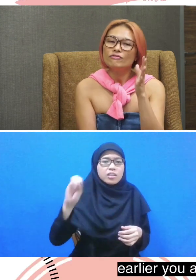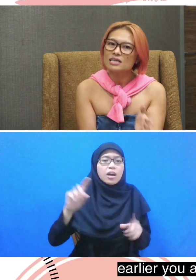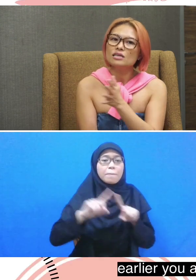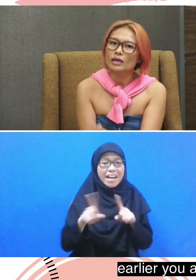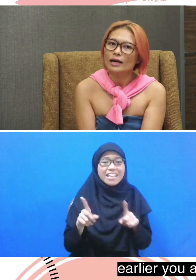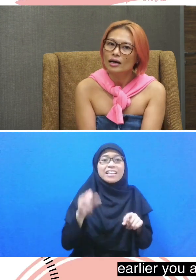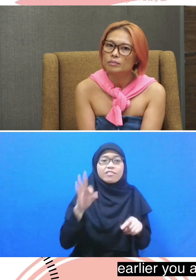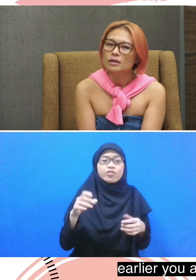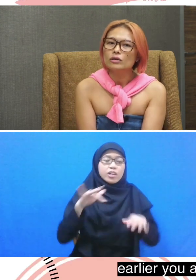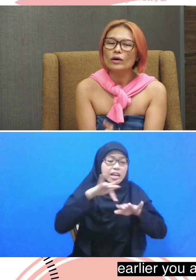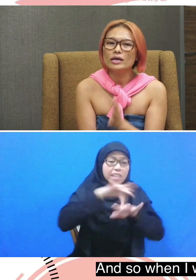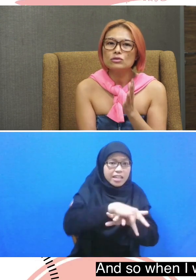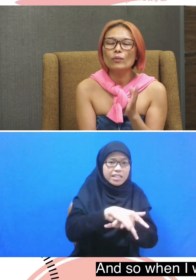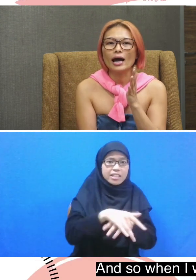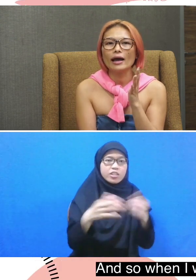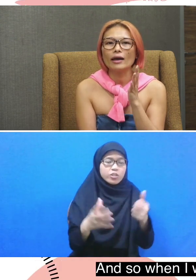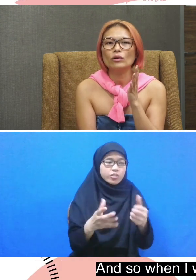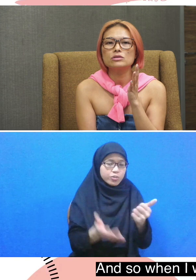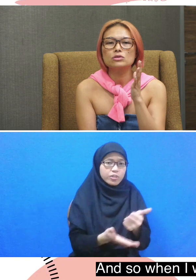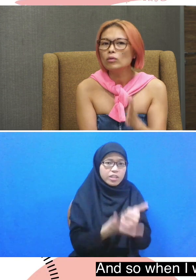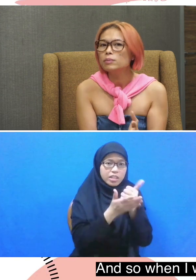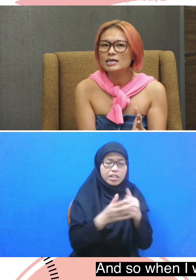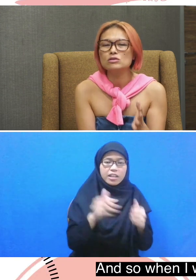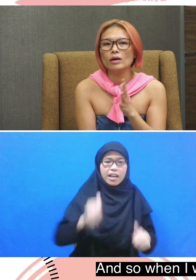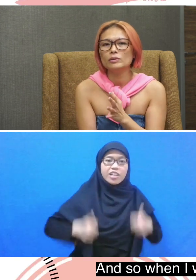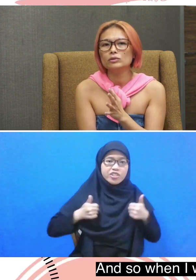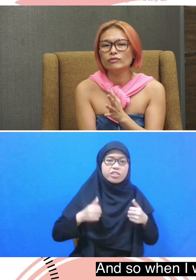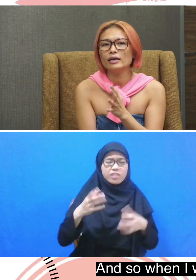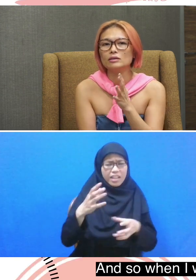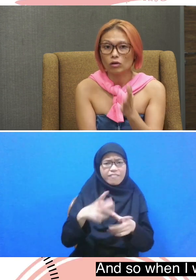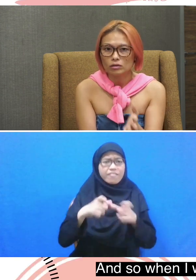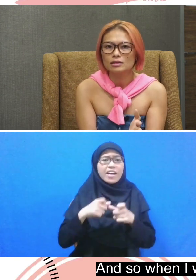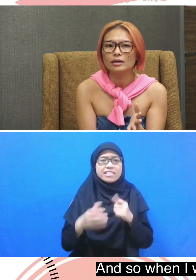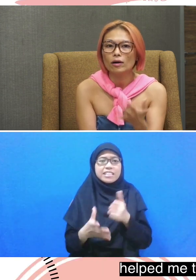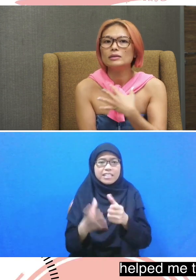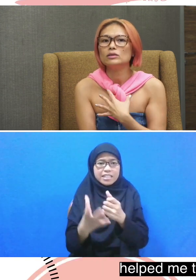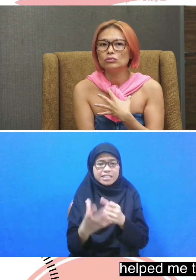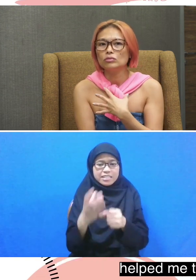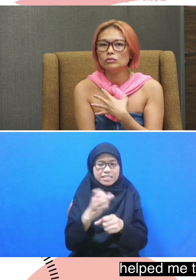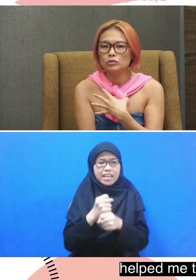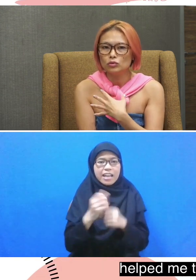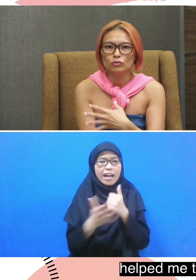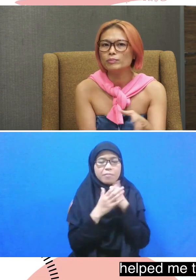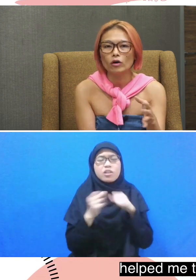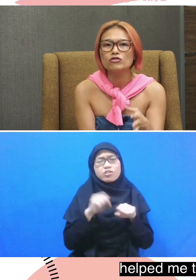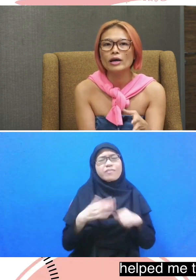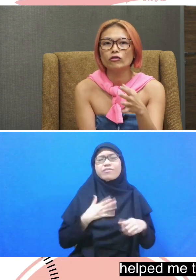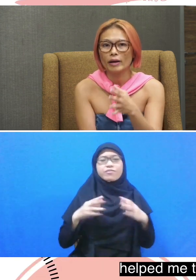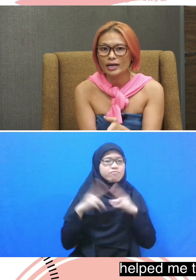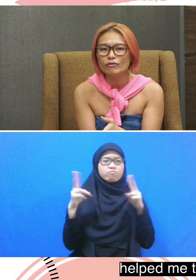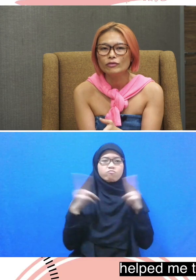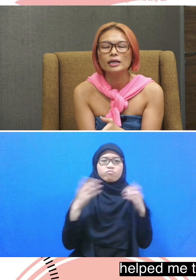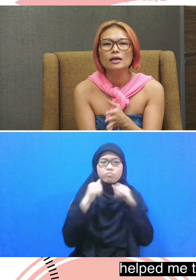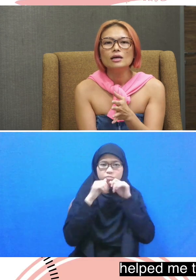the faster you get help. You know, and so when I was so blessed to be able to find the doctor that helped me to be on track for